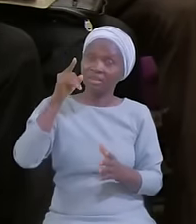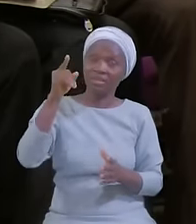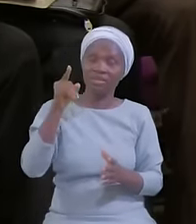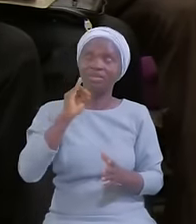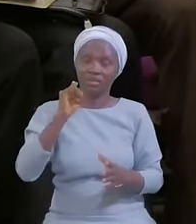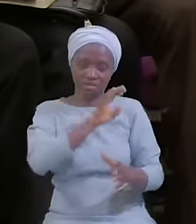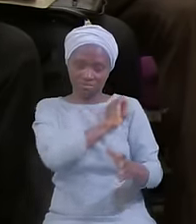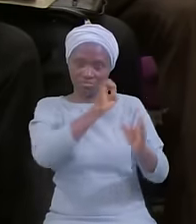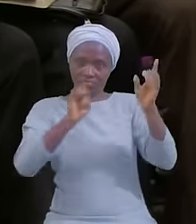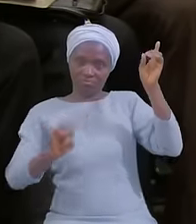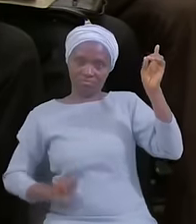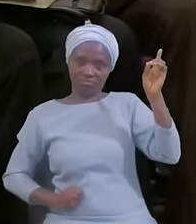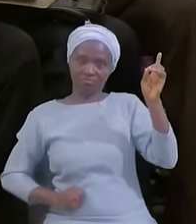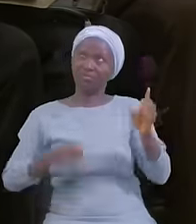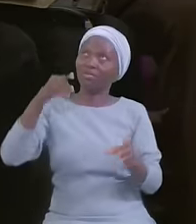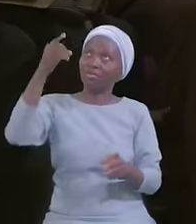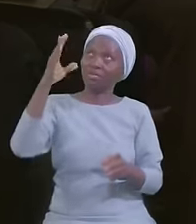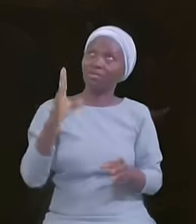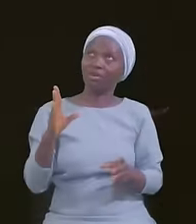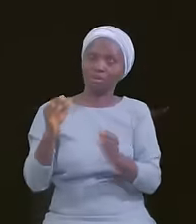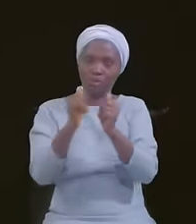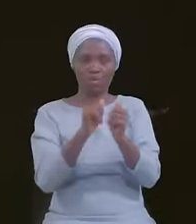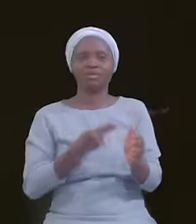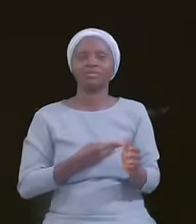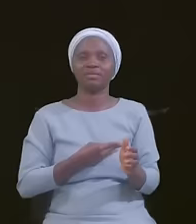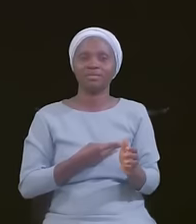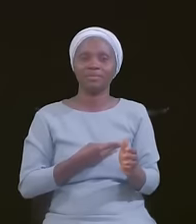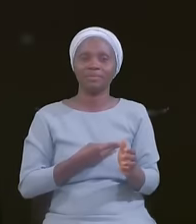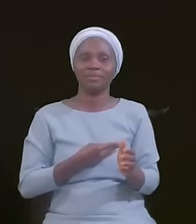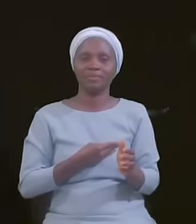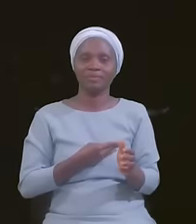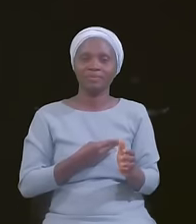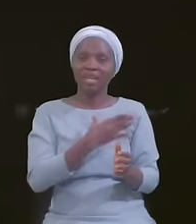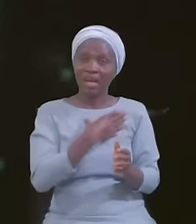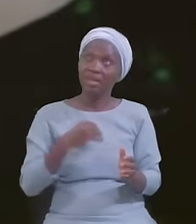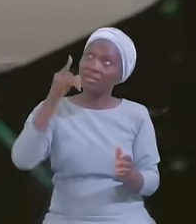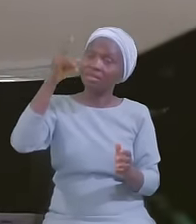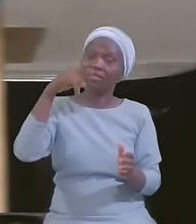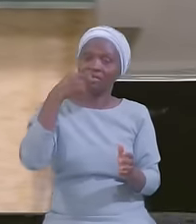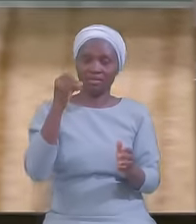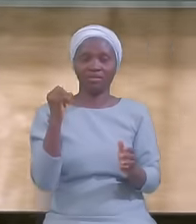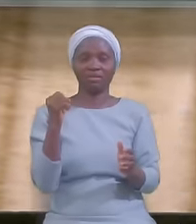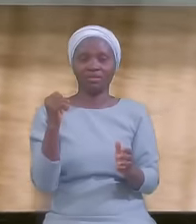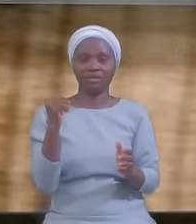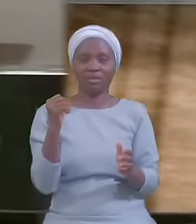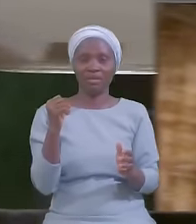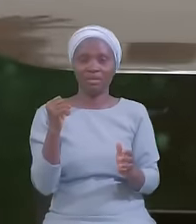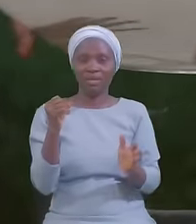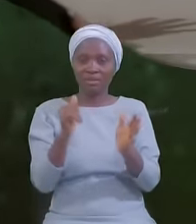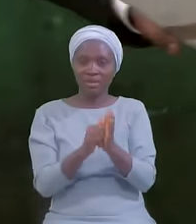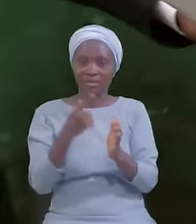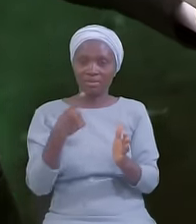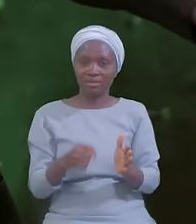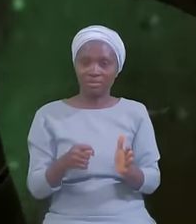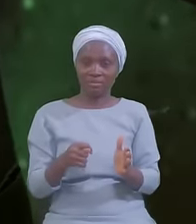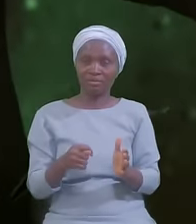Emmanuel. God with us. And he says that the Father